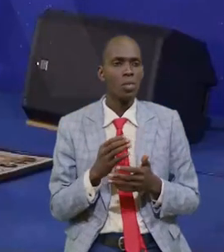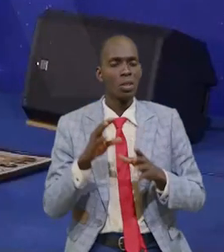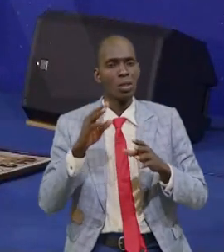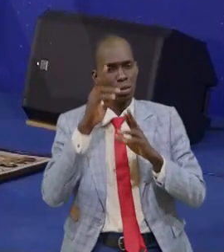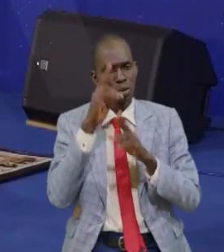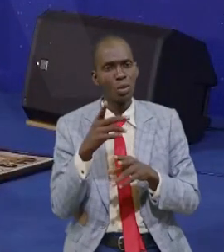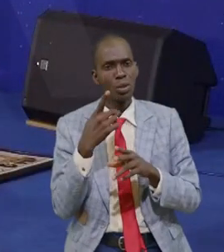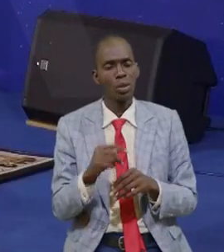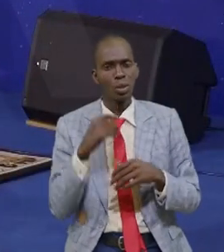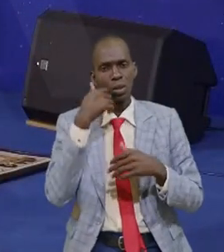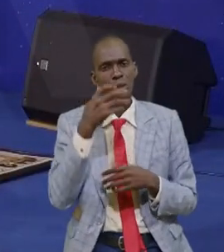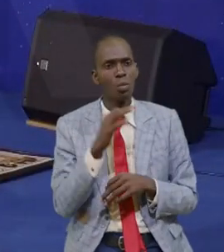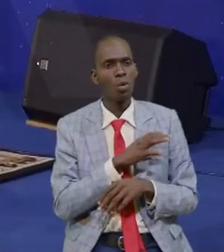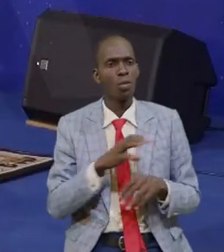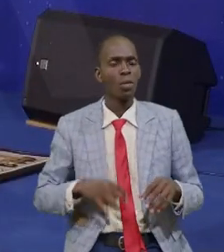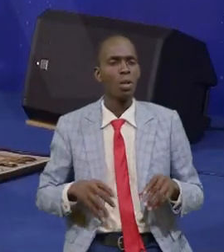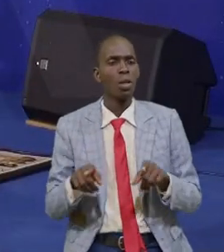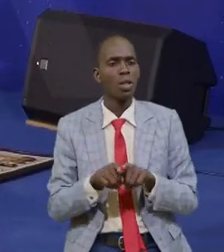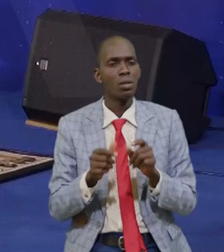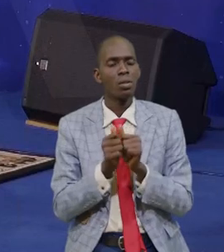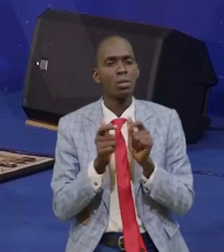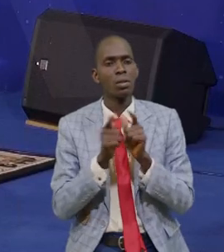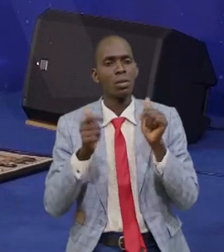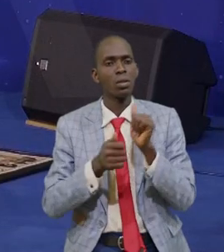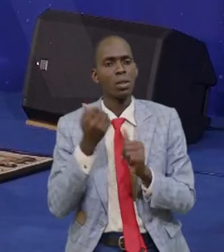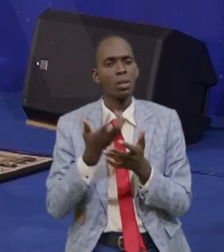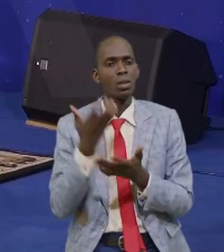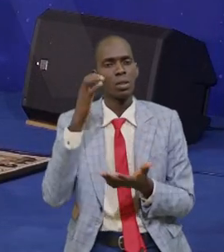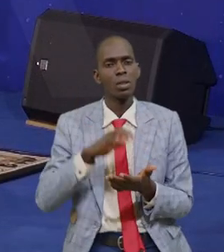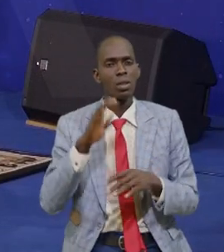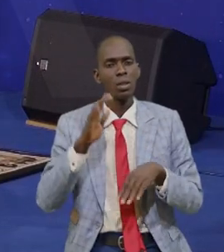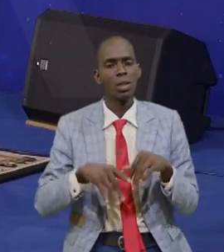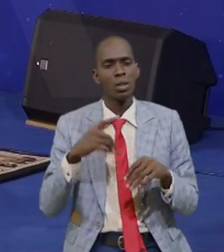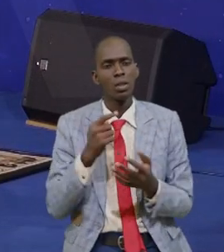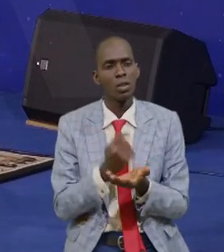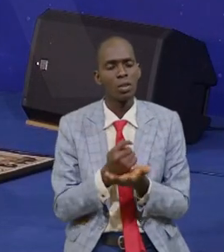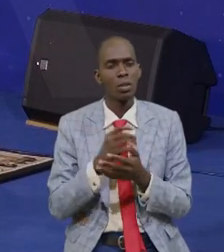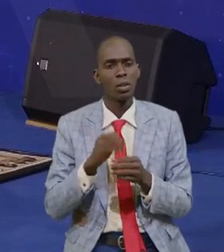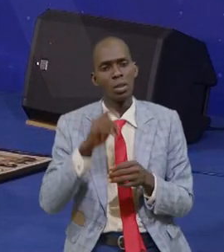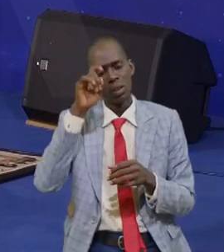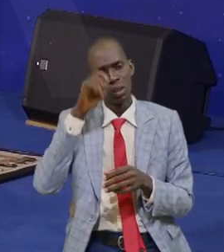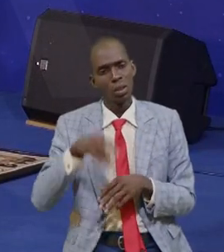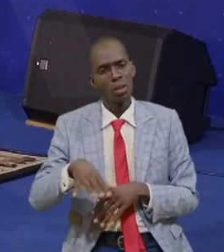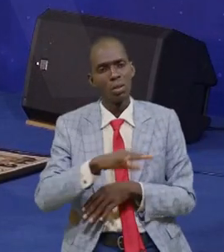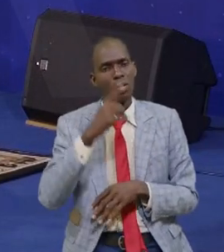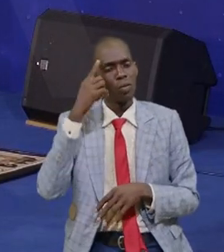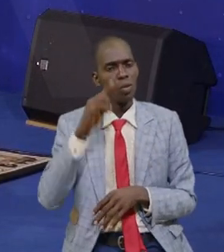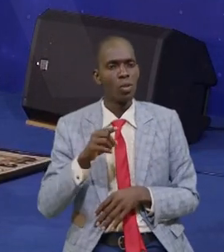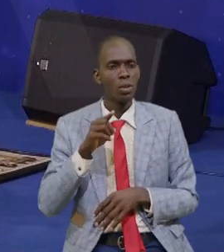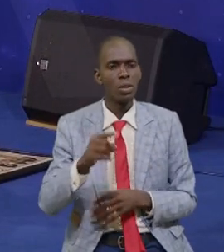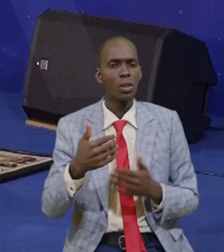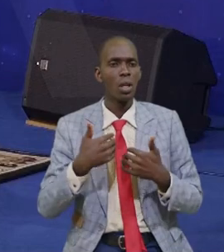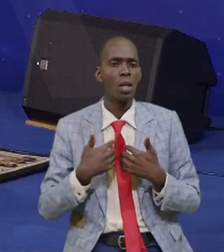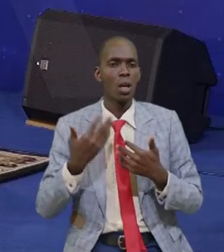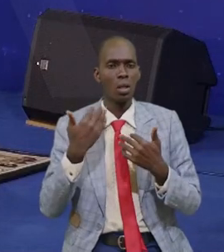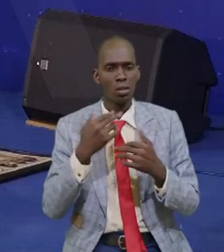riches than the treasures in Egypt, for he had respect unto the recompense of the